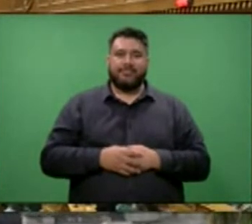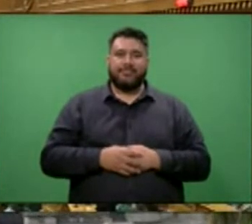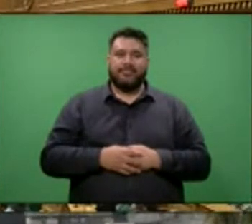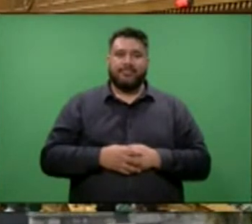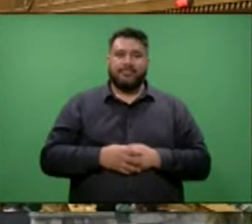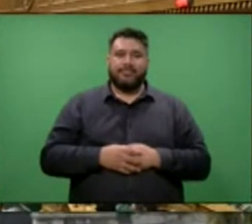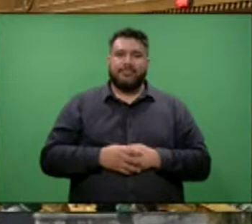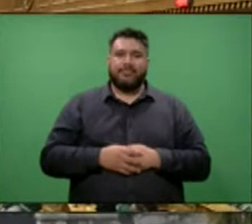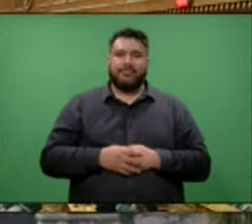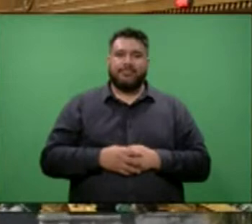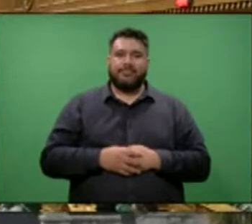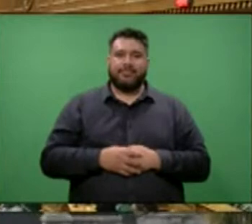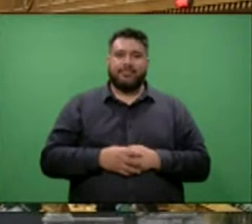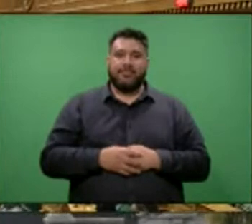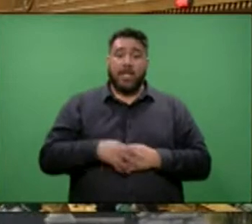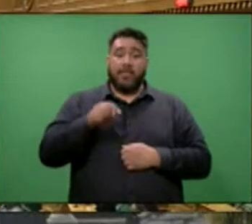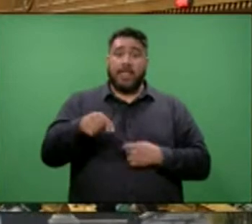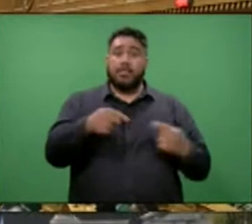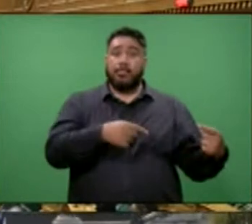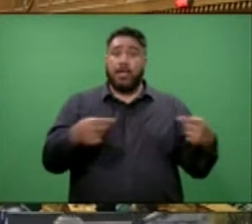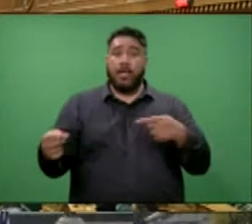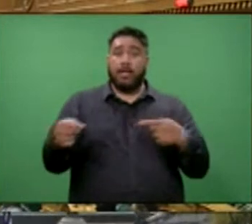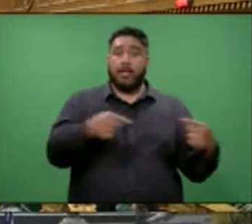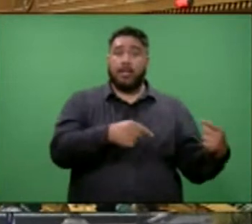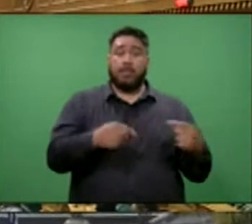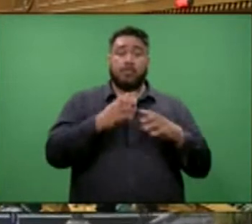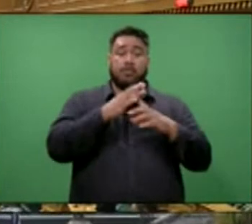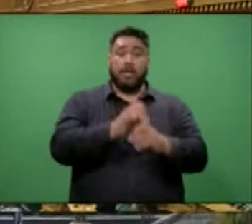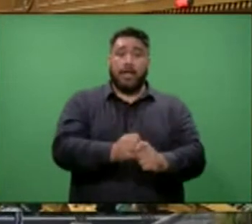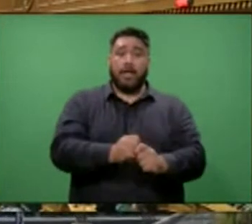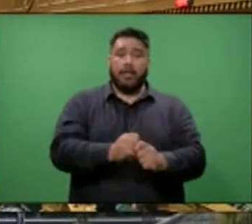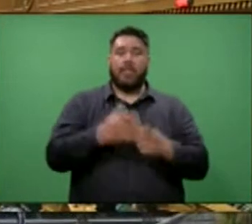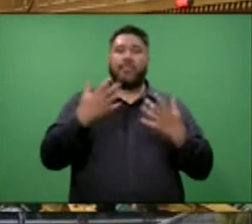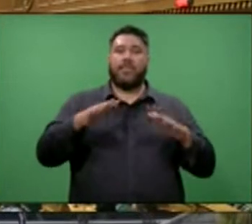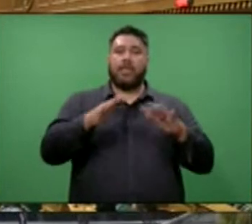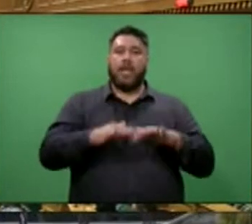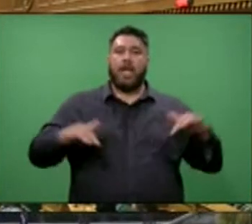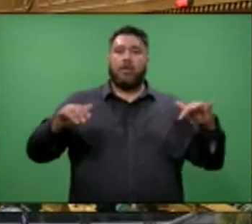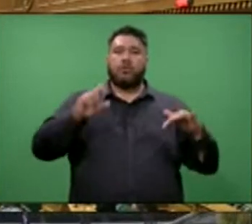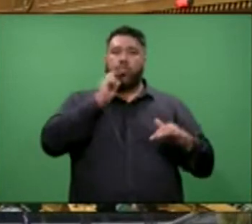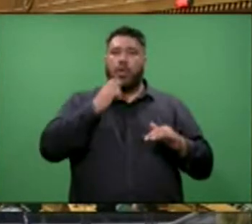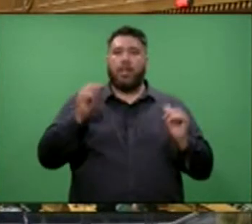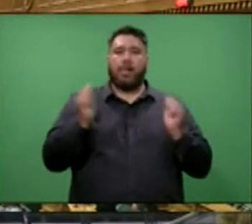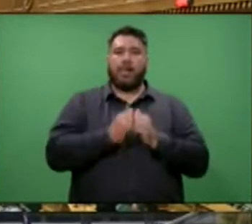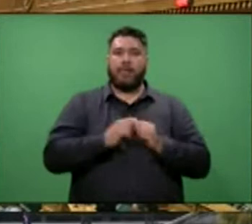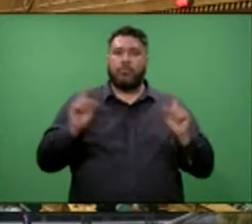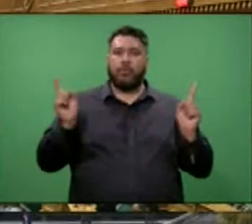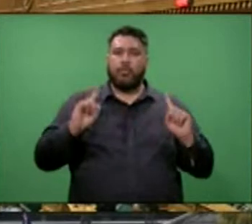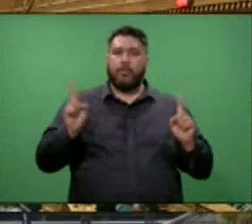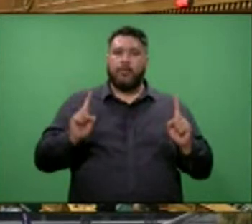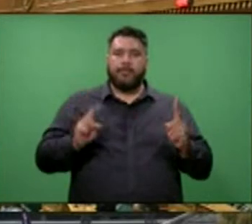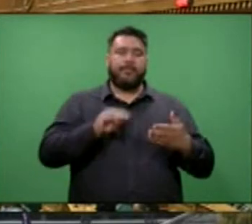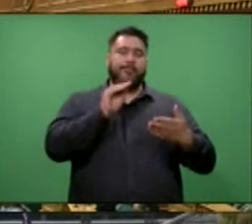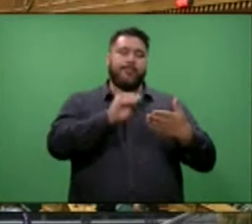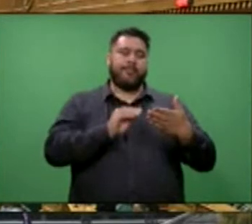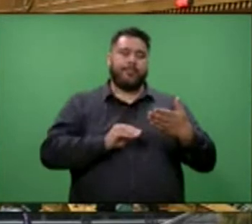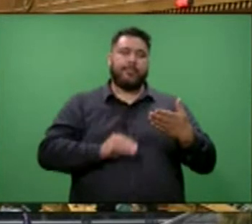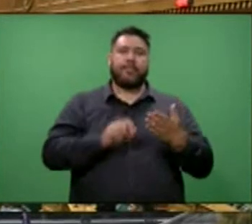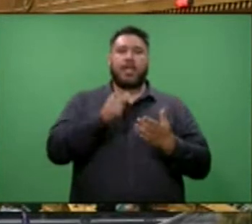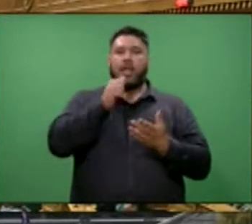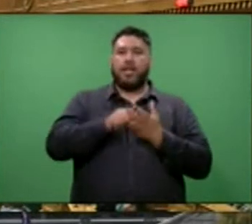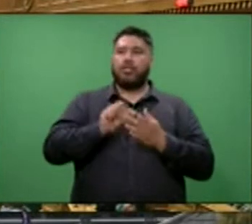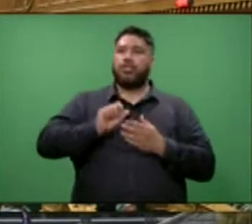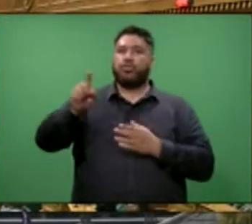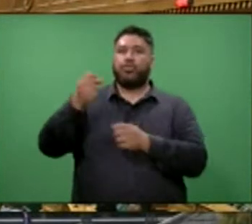At the end of address and reply debate, the House generally agrees to send address to the Governor-General thanking her for their